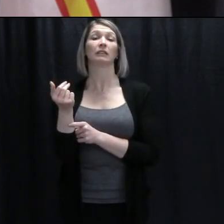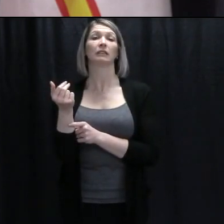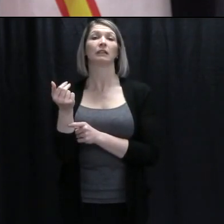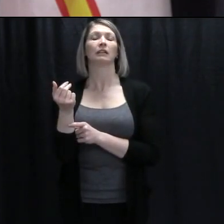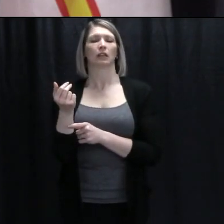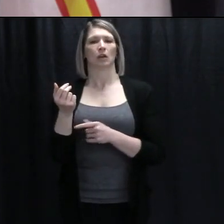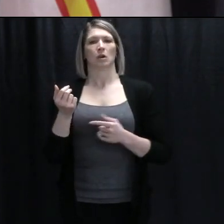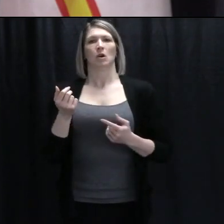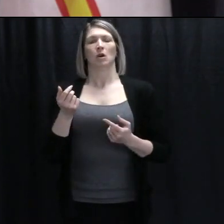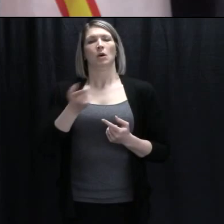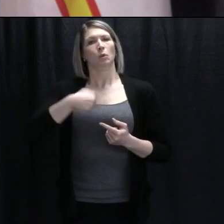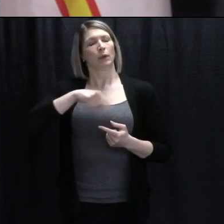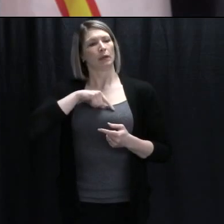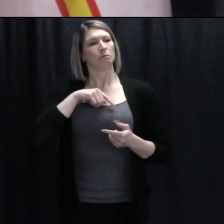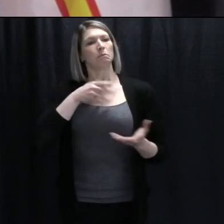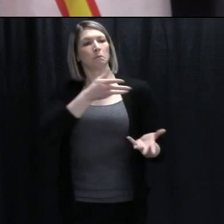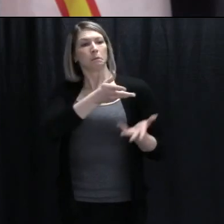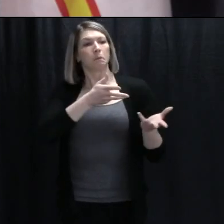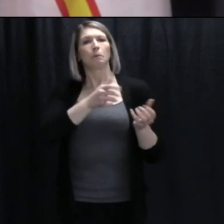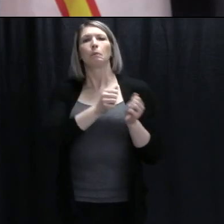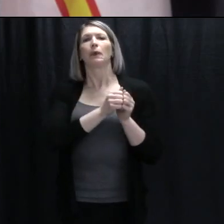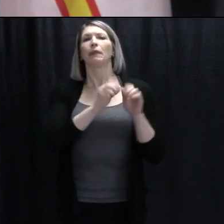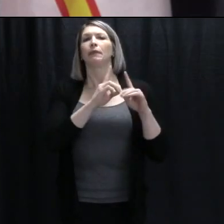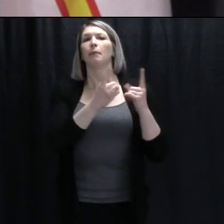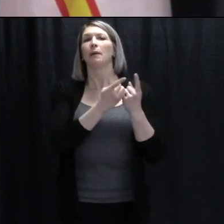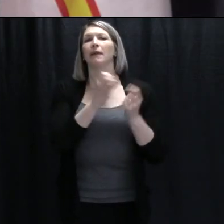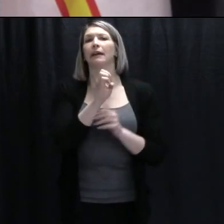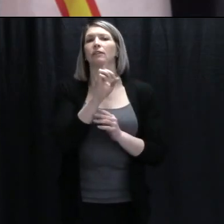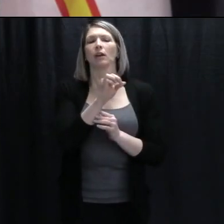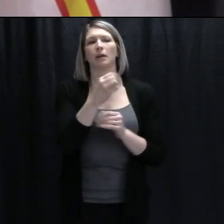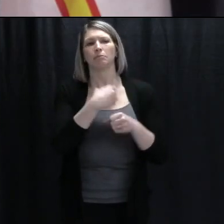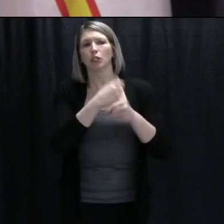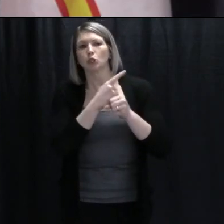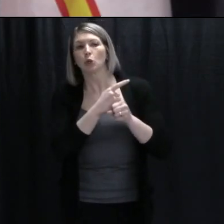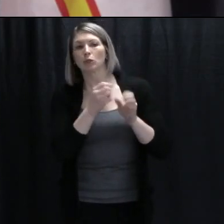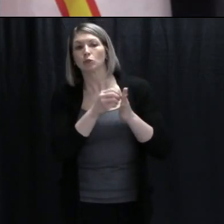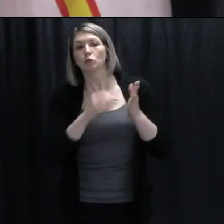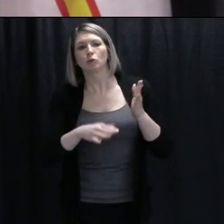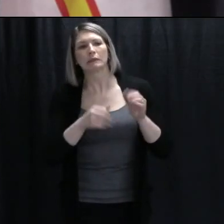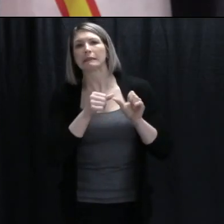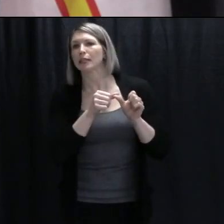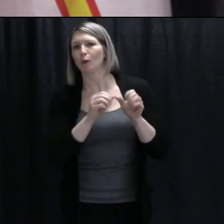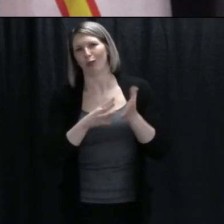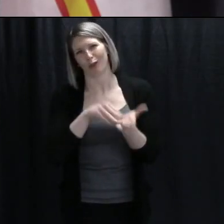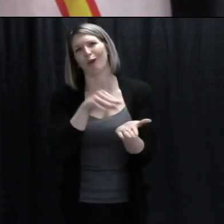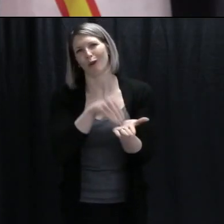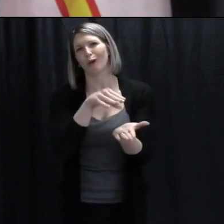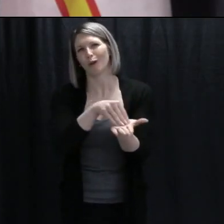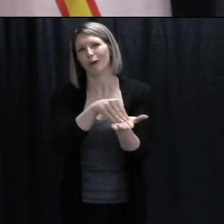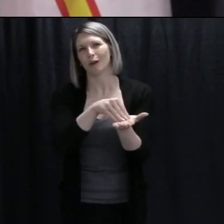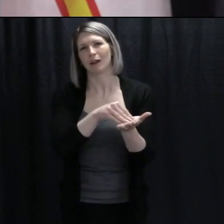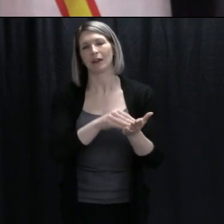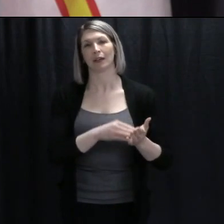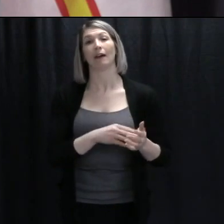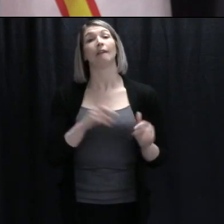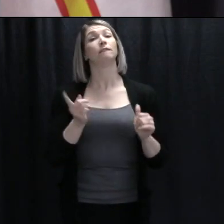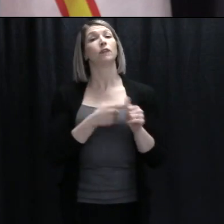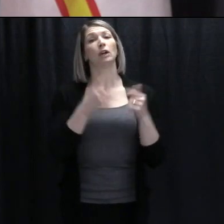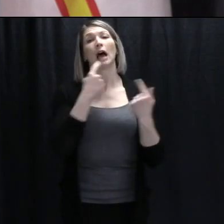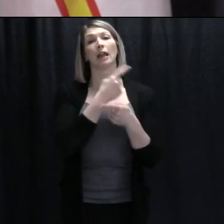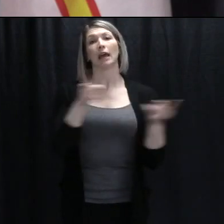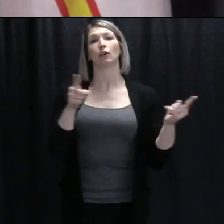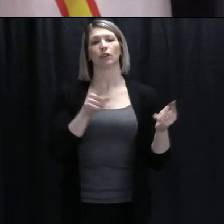ensuring learning continues for our students. So some information for our K-9 students, well, they will move on to the next